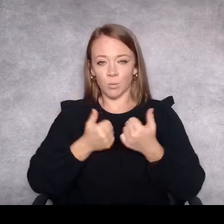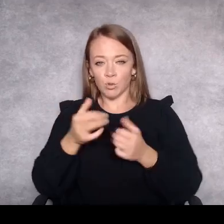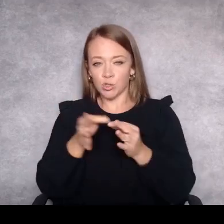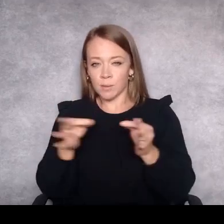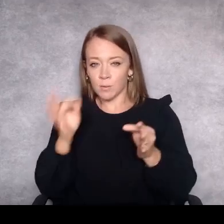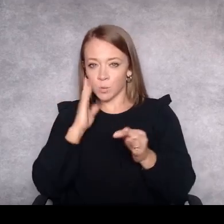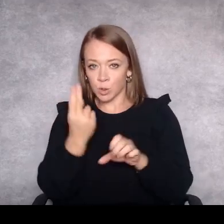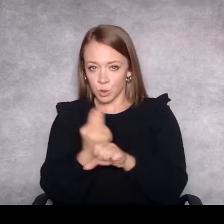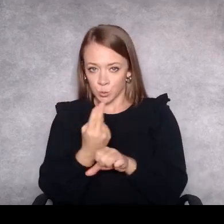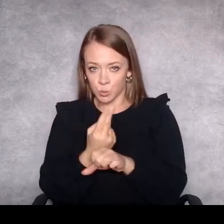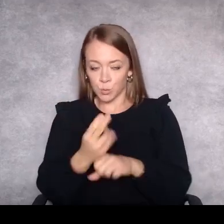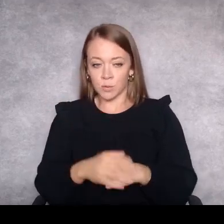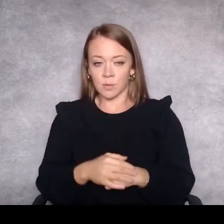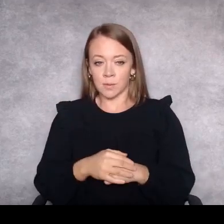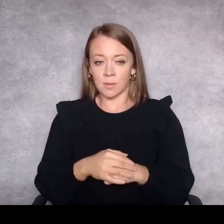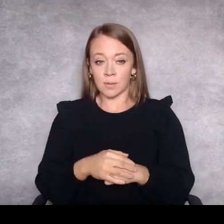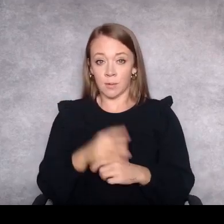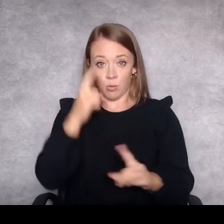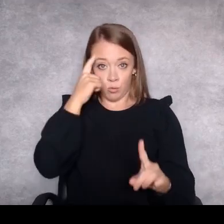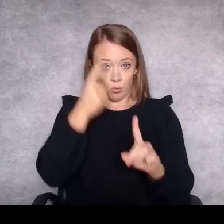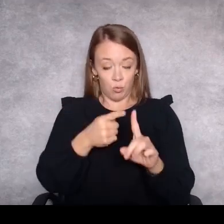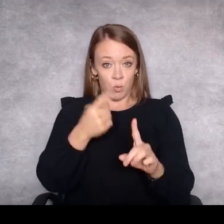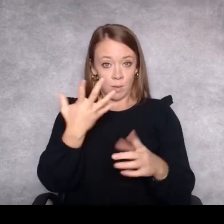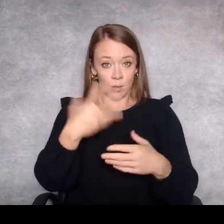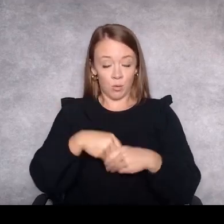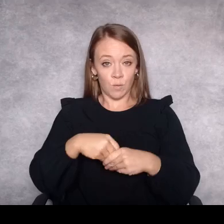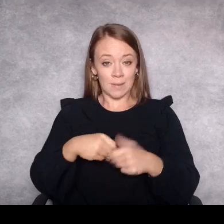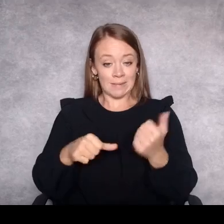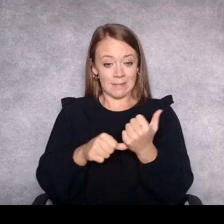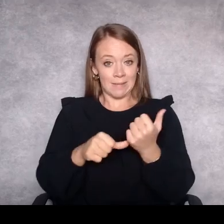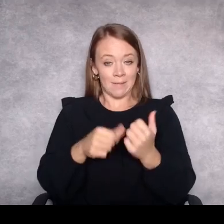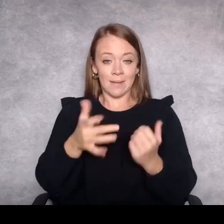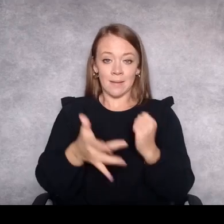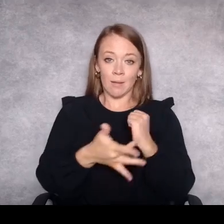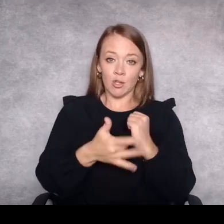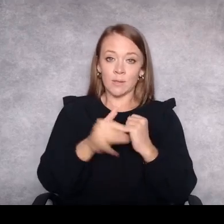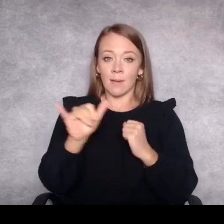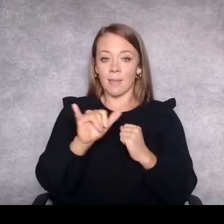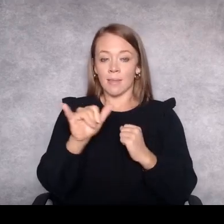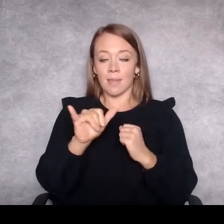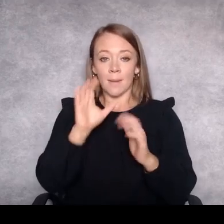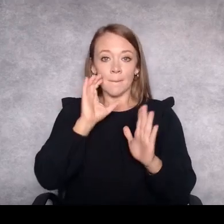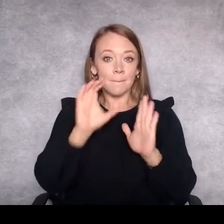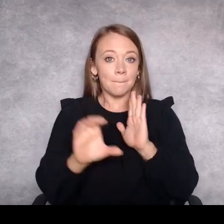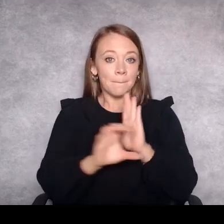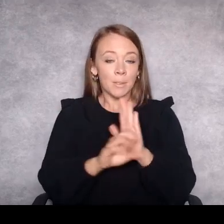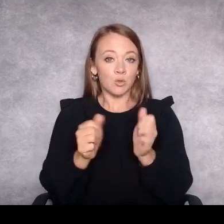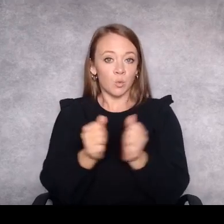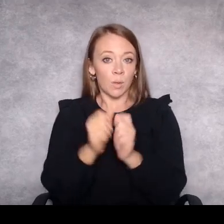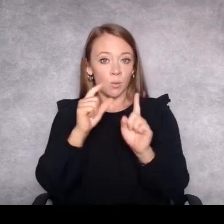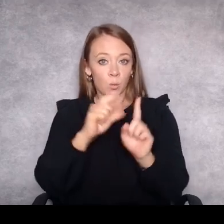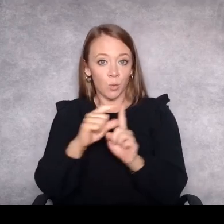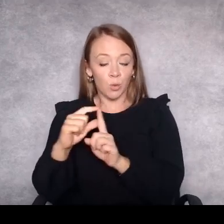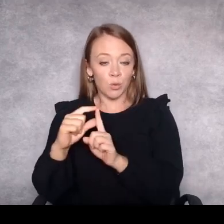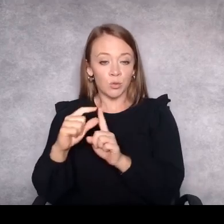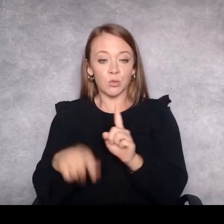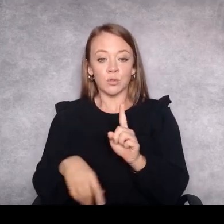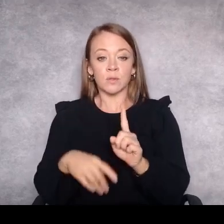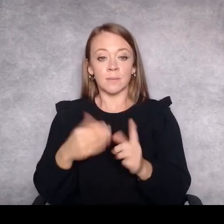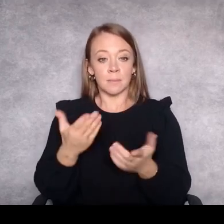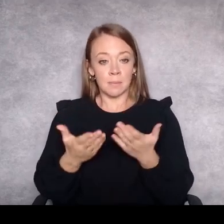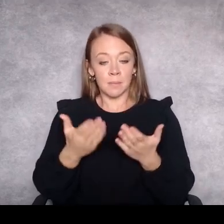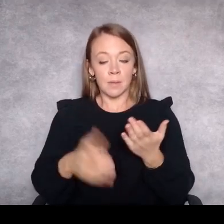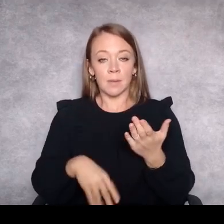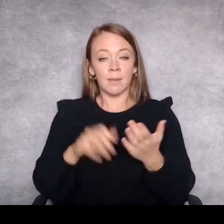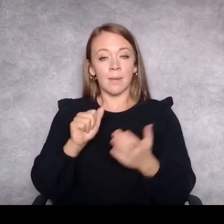which specific language used. If the goal includes assistive technology, such as illustrated text using phrase